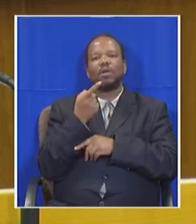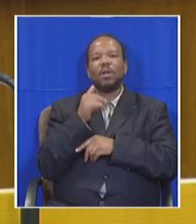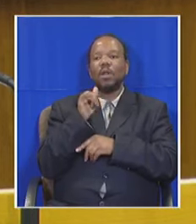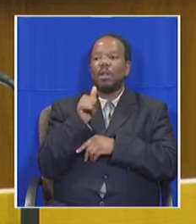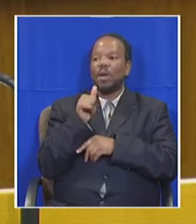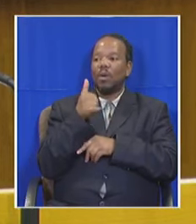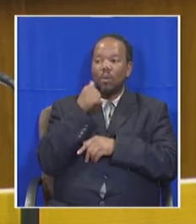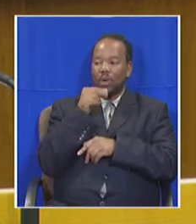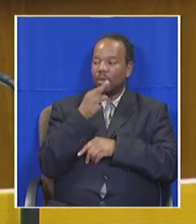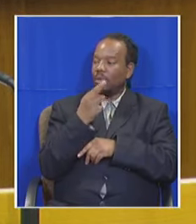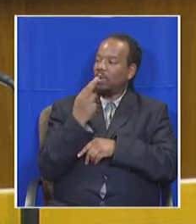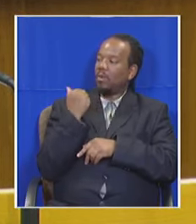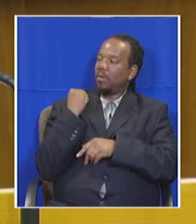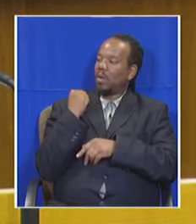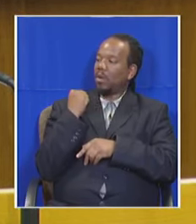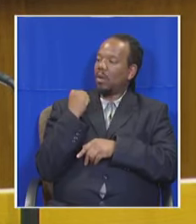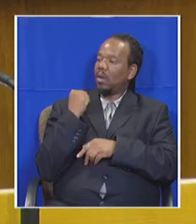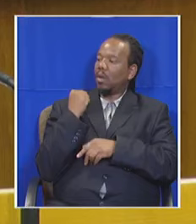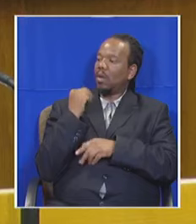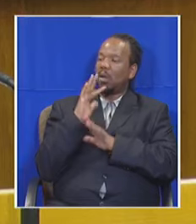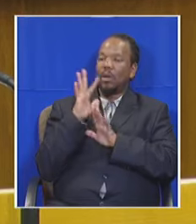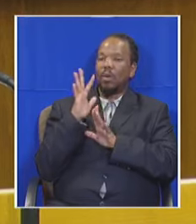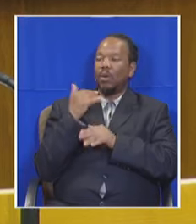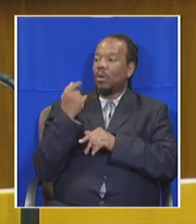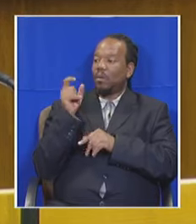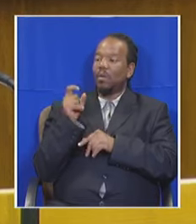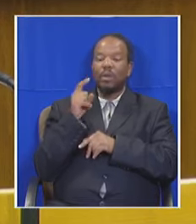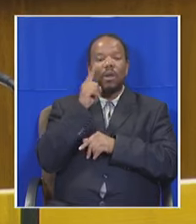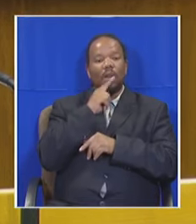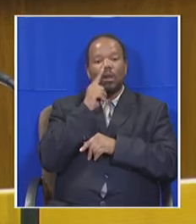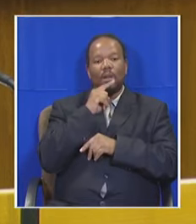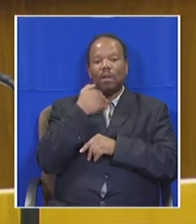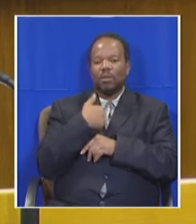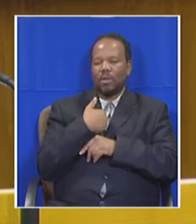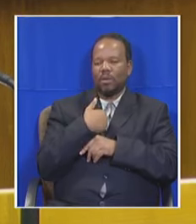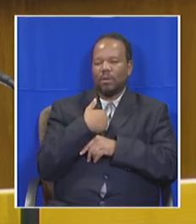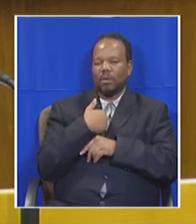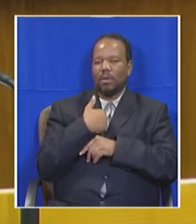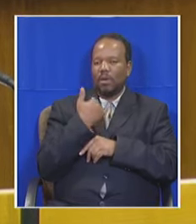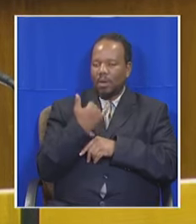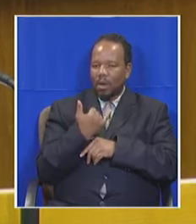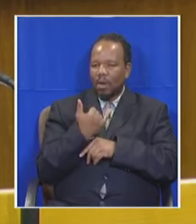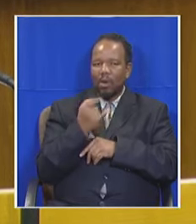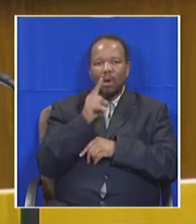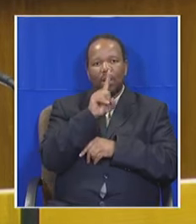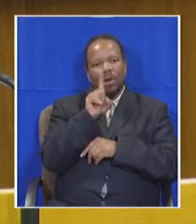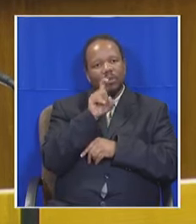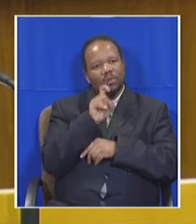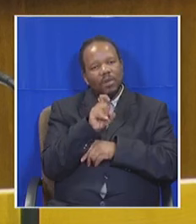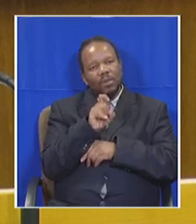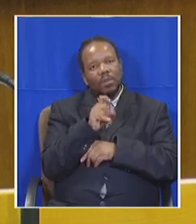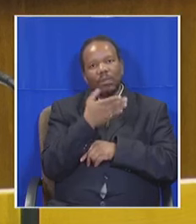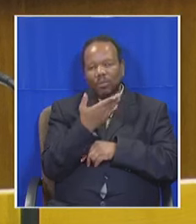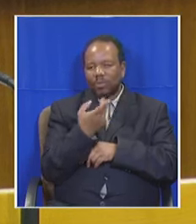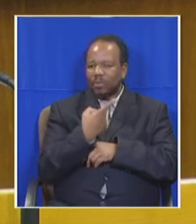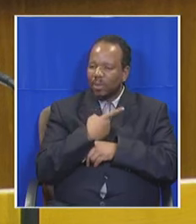can see that we were somehow deceived, and we have to ask ourselves today, will we have the courage to see that